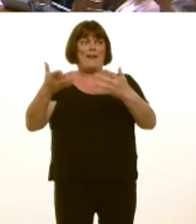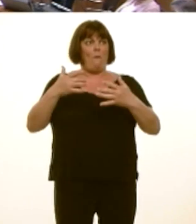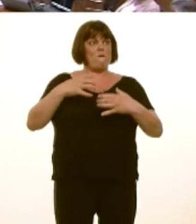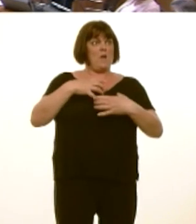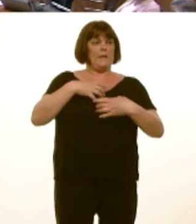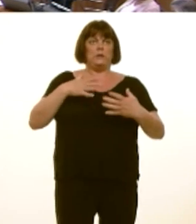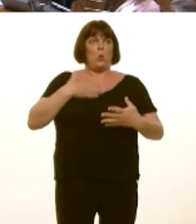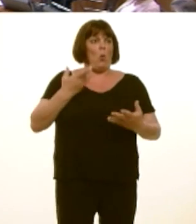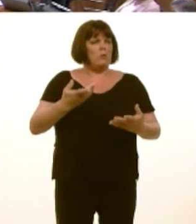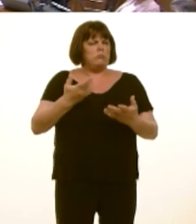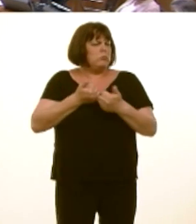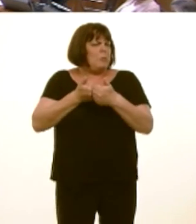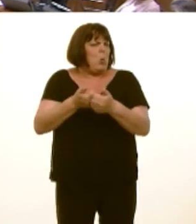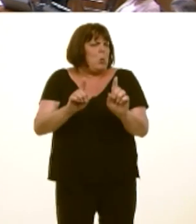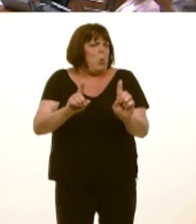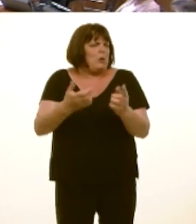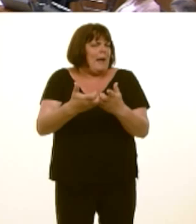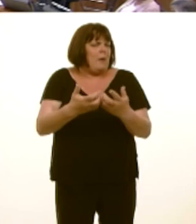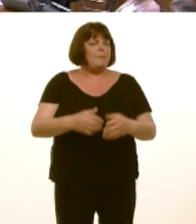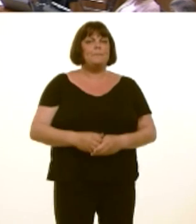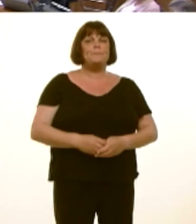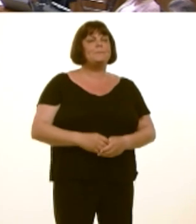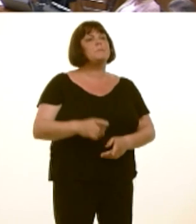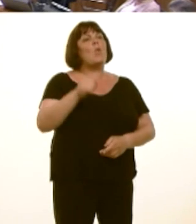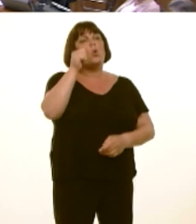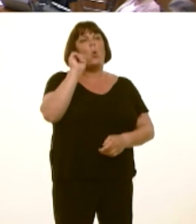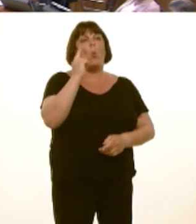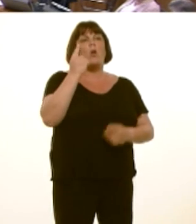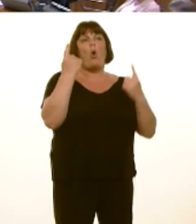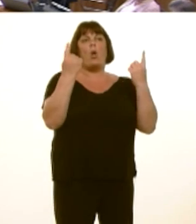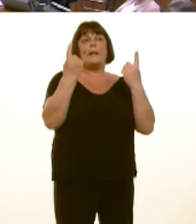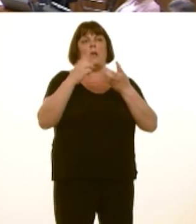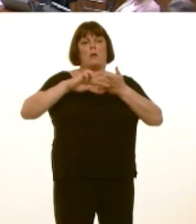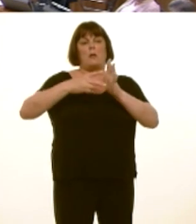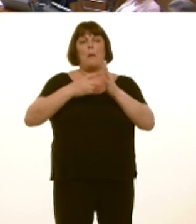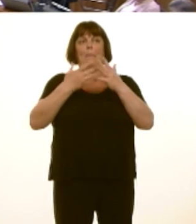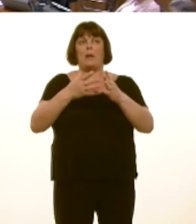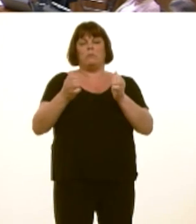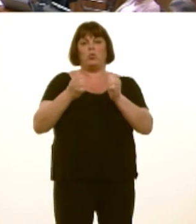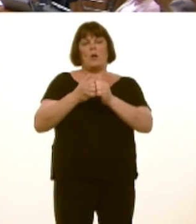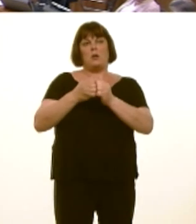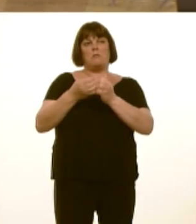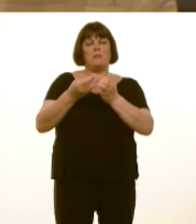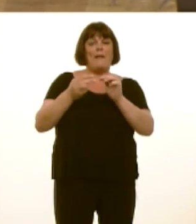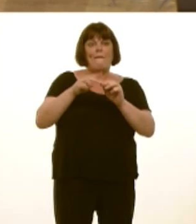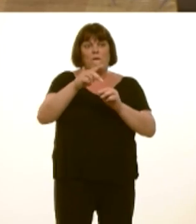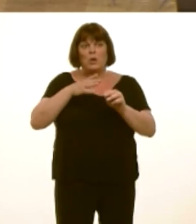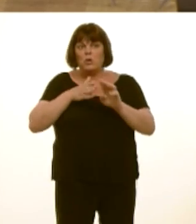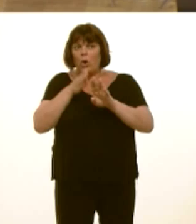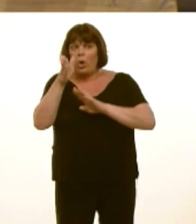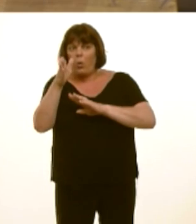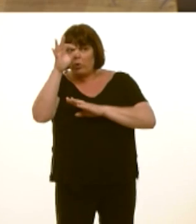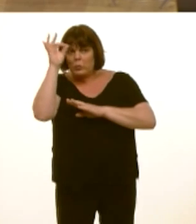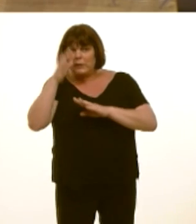I'm aware that at least one holiday company is offering refunds to holidaymakers who have booked holidays in